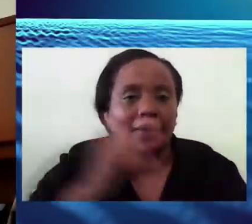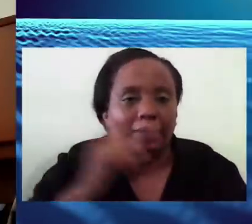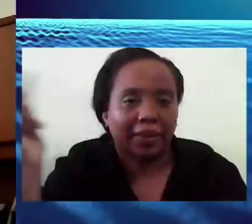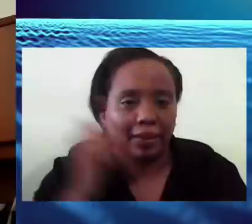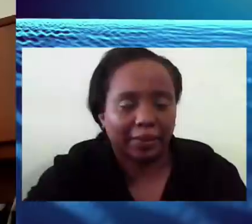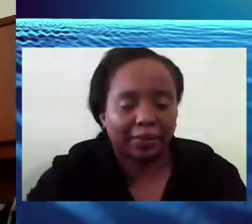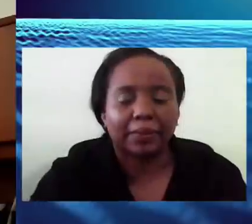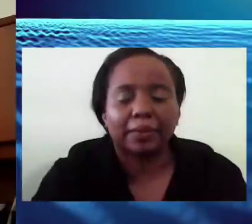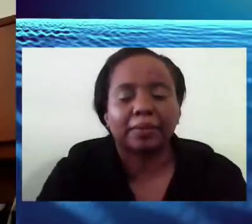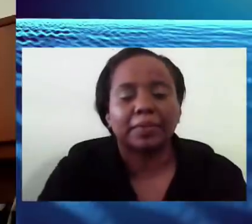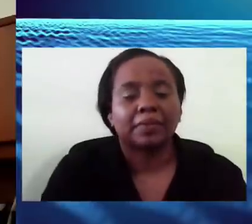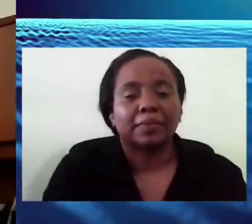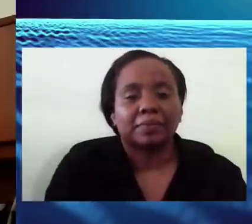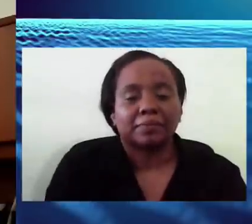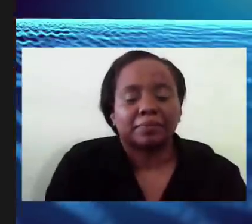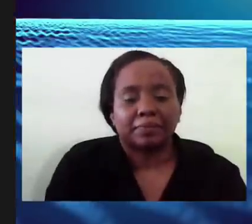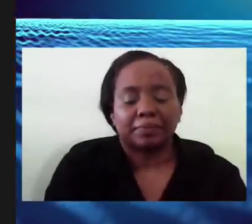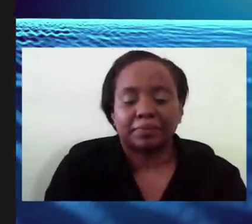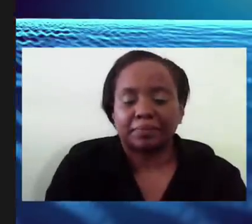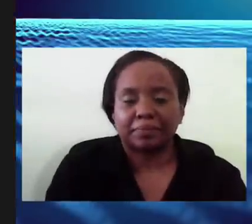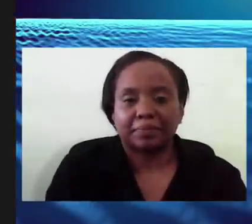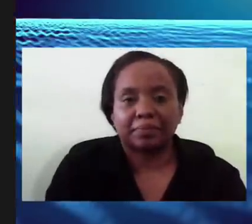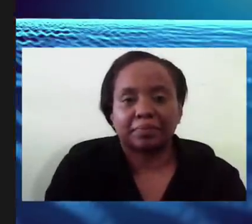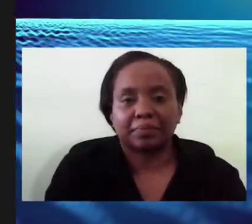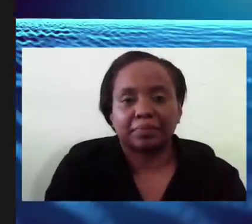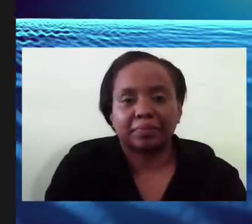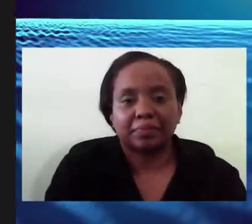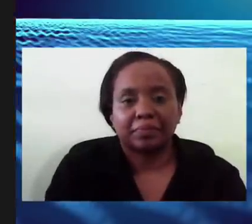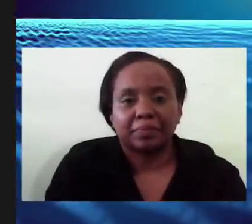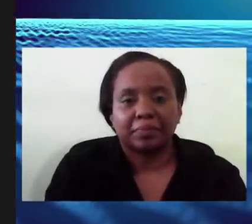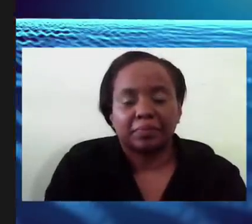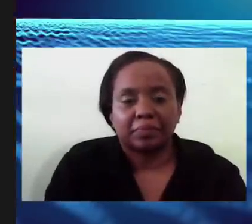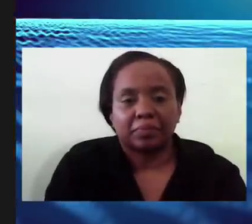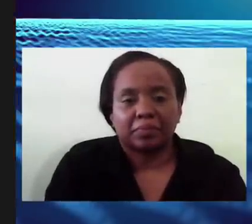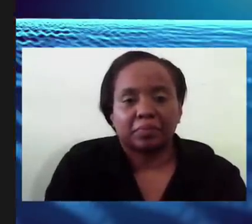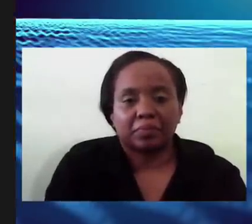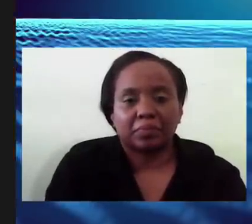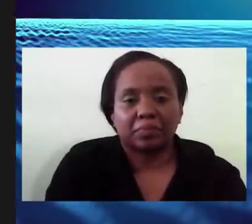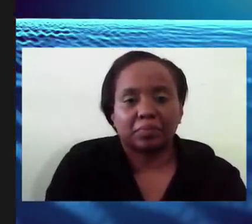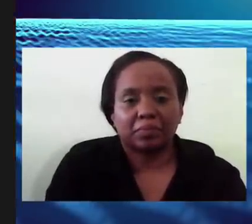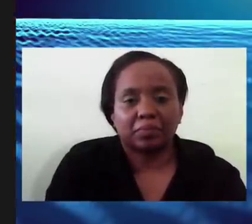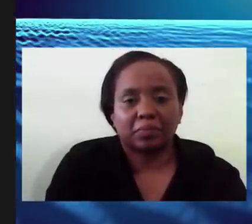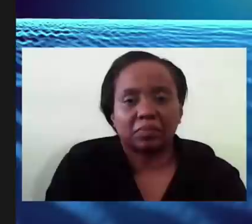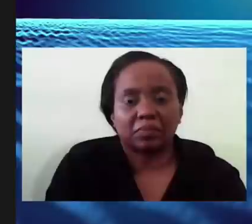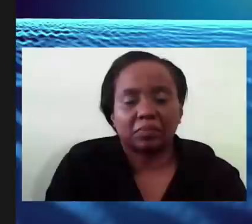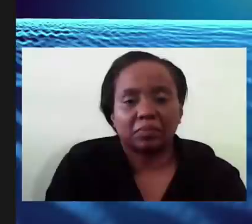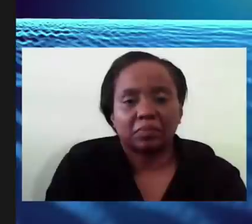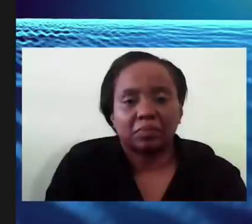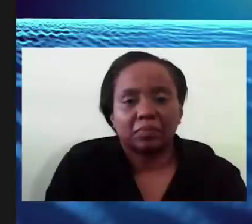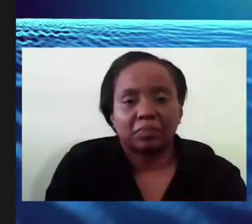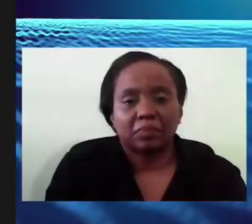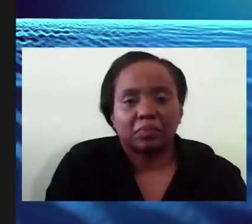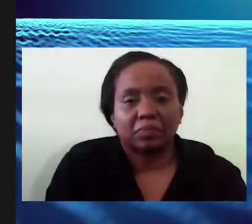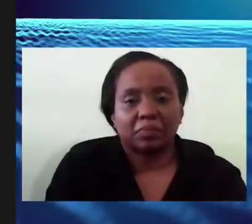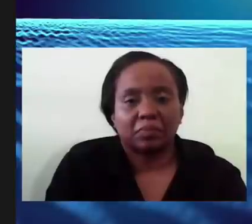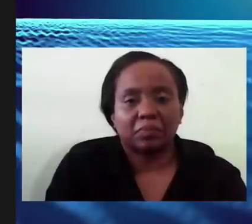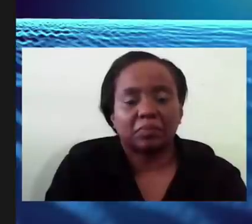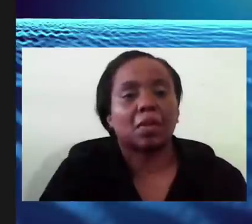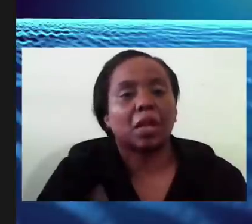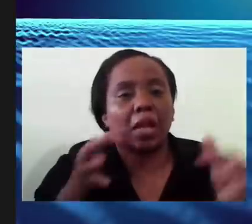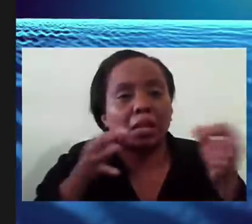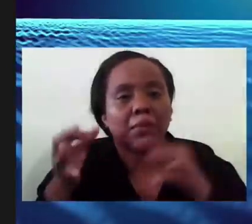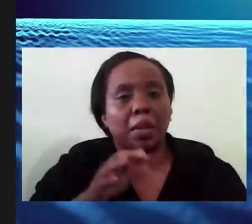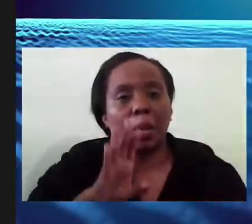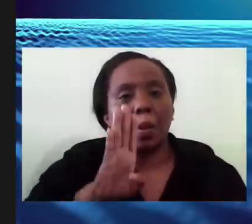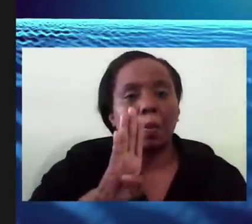St. Vincent and the Grenadines. Okay, can you just explain to me then how it was that BA Flight 255 en route